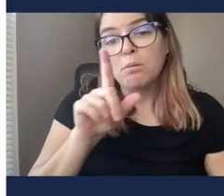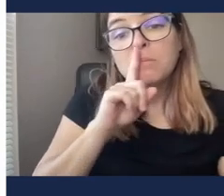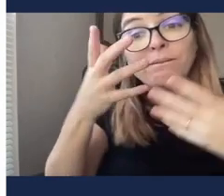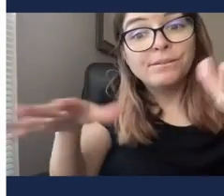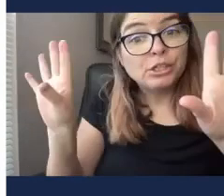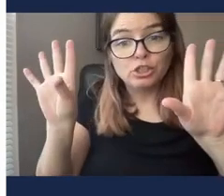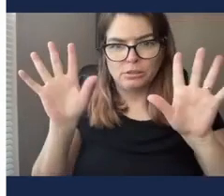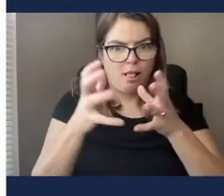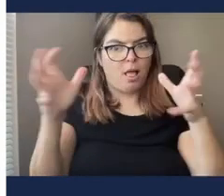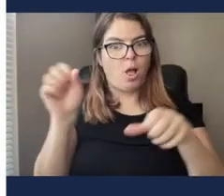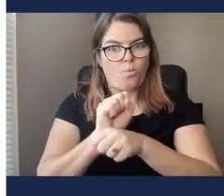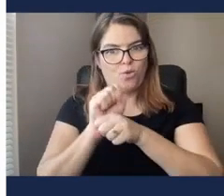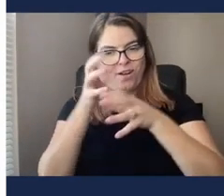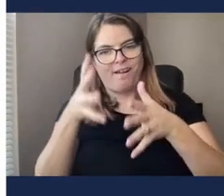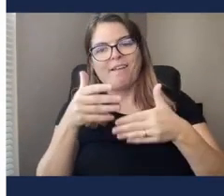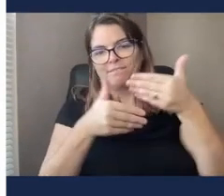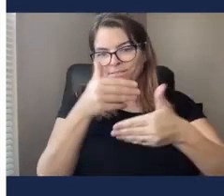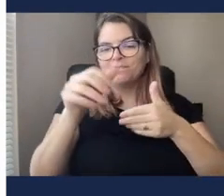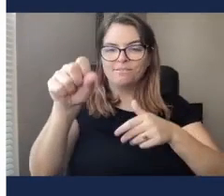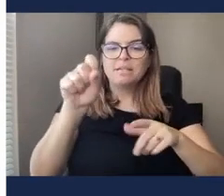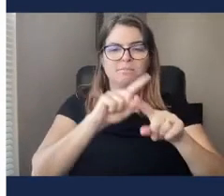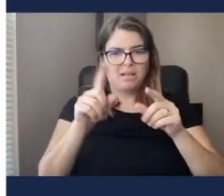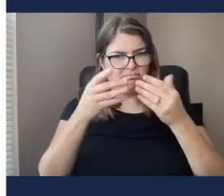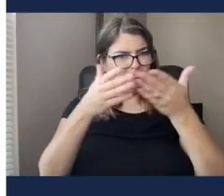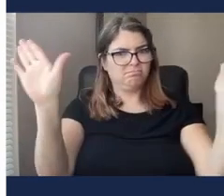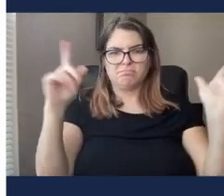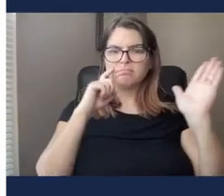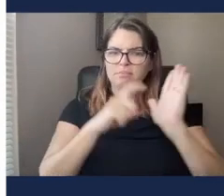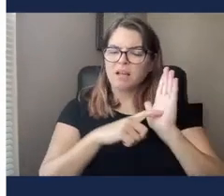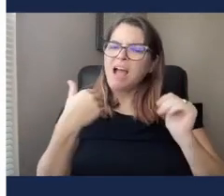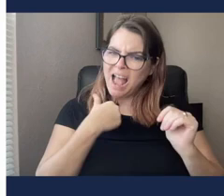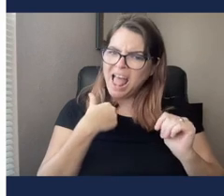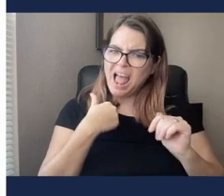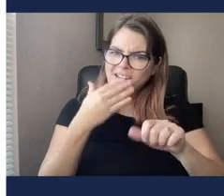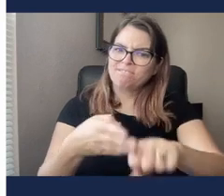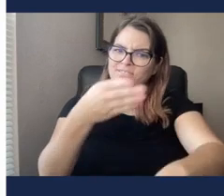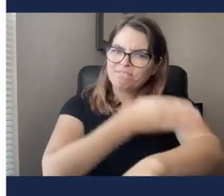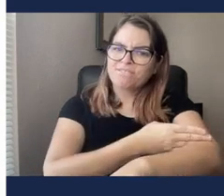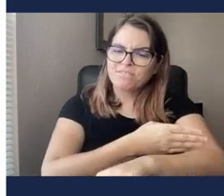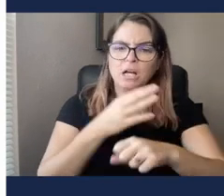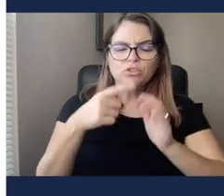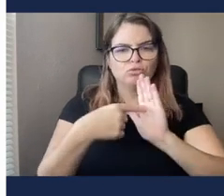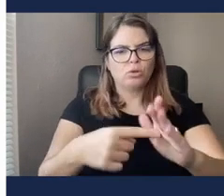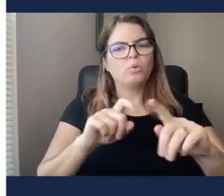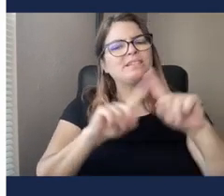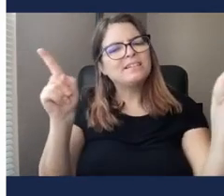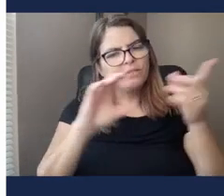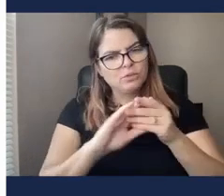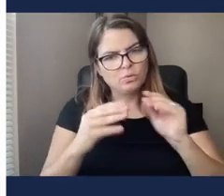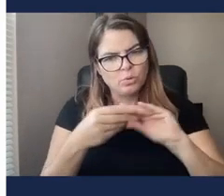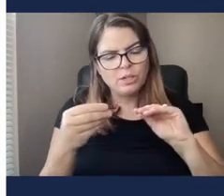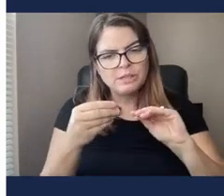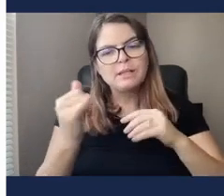done, but I think it's widely acknowledged that there has been significant progress in telling different kinds of stories as a part